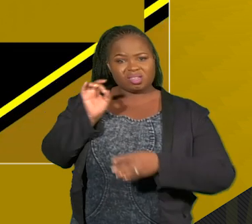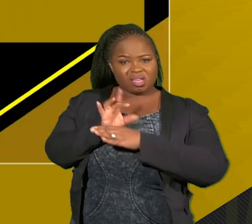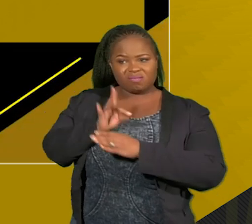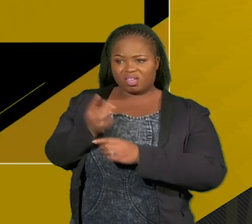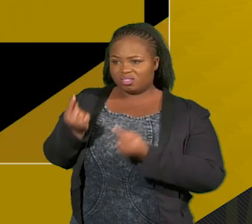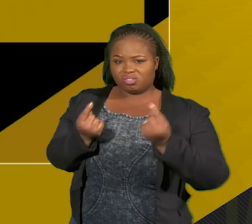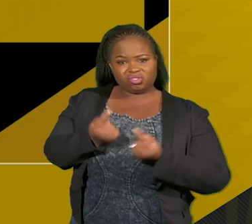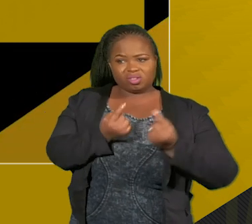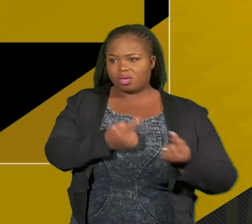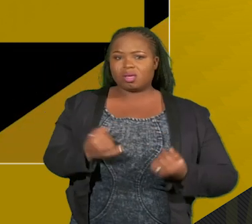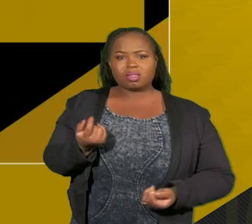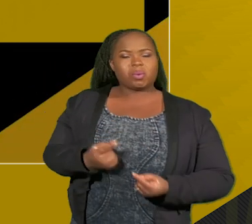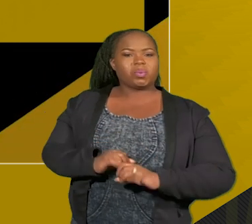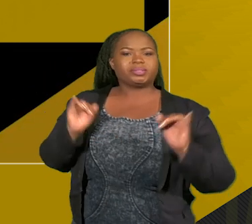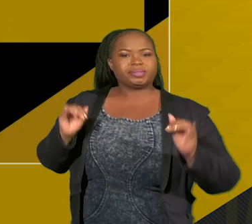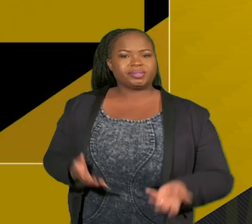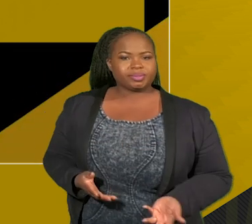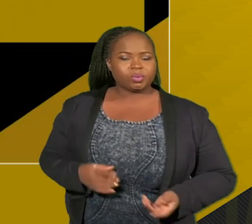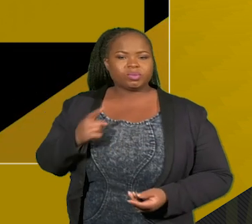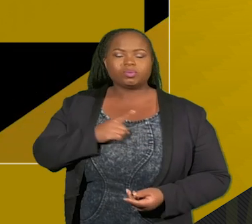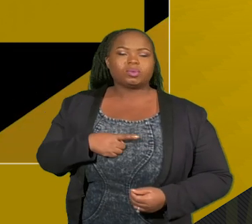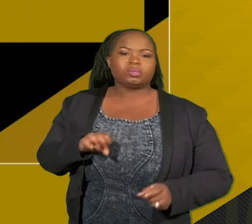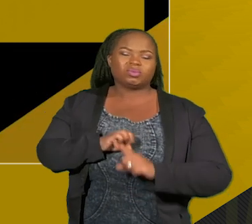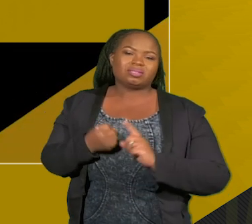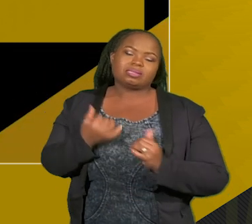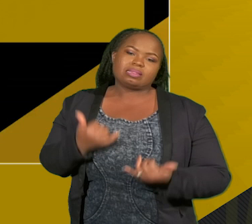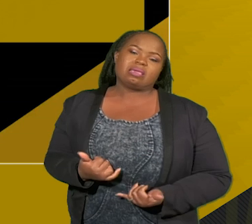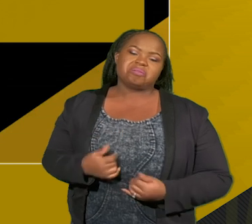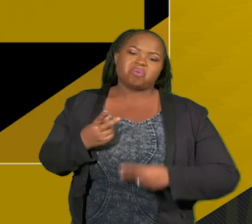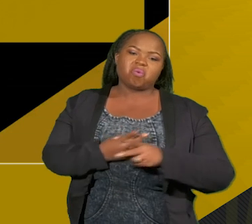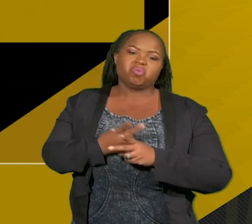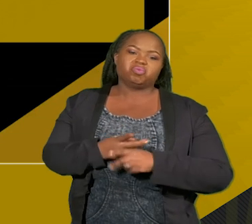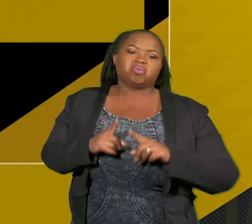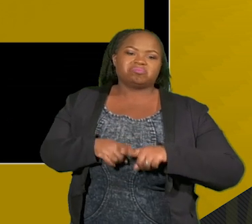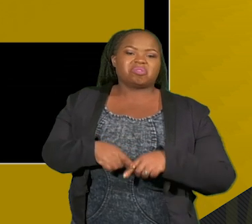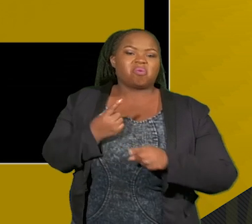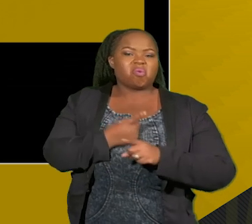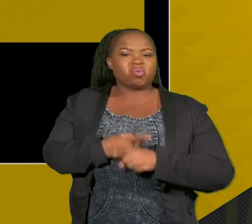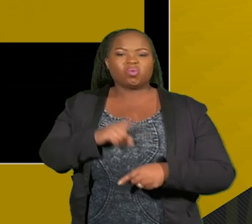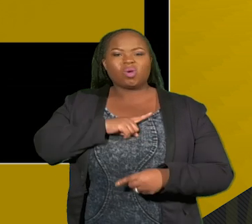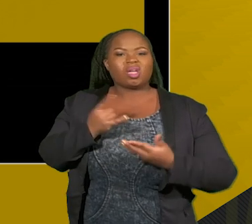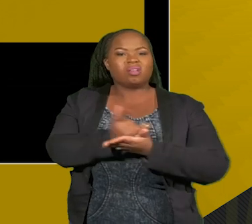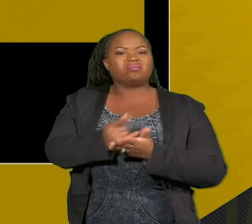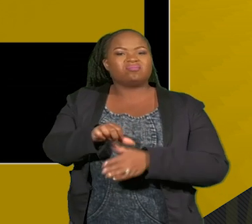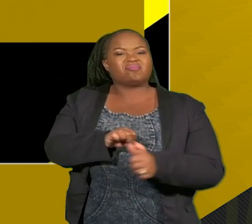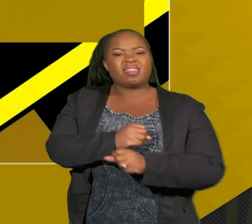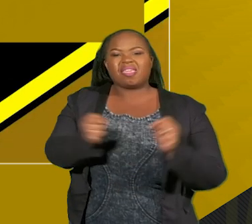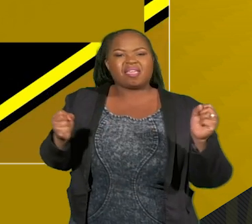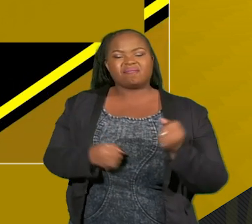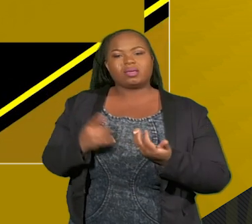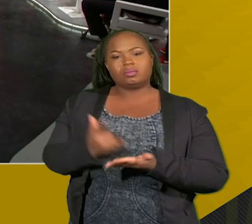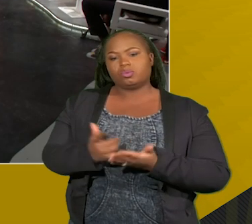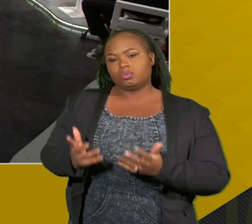advice becomes doctrinal amongst the men. Eventually, society standards are defined by these unchecked conversations men